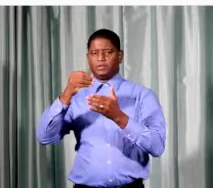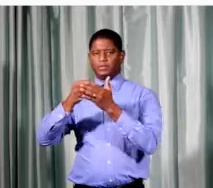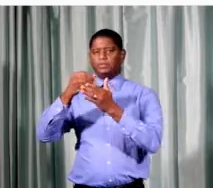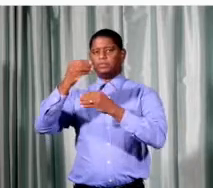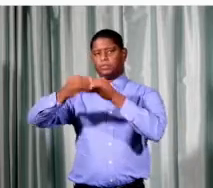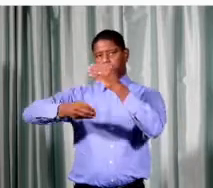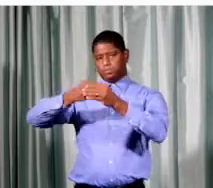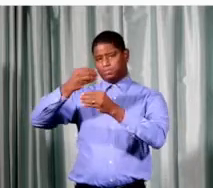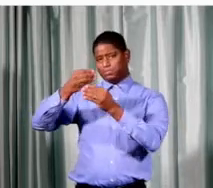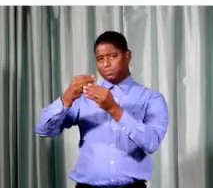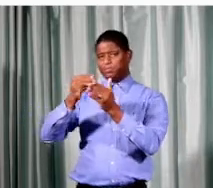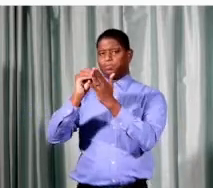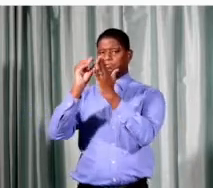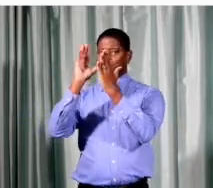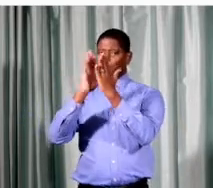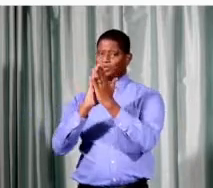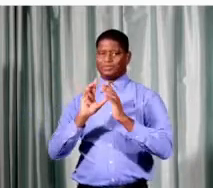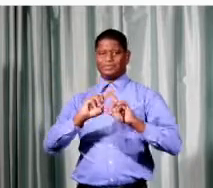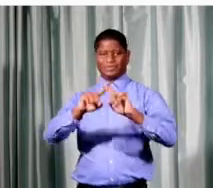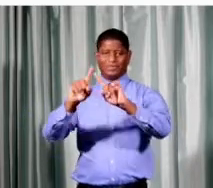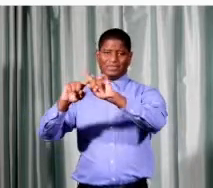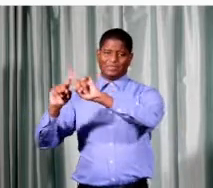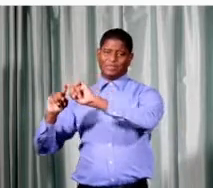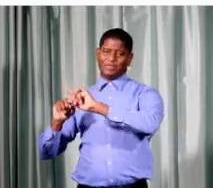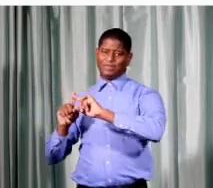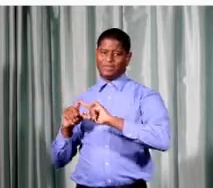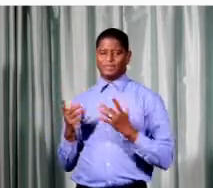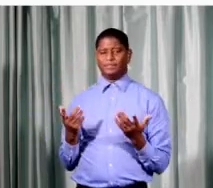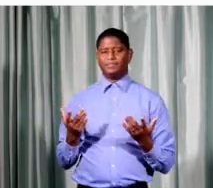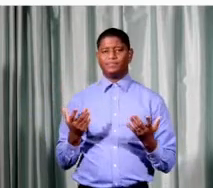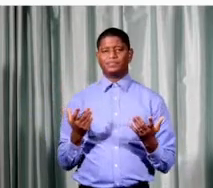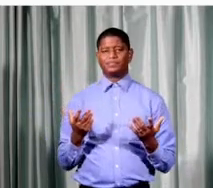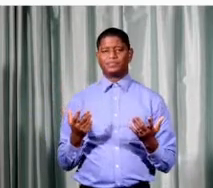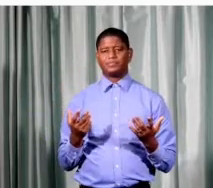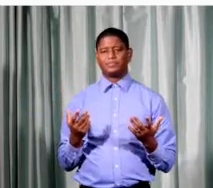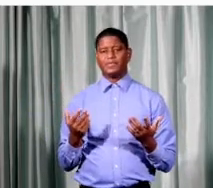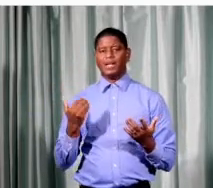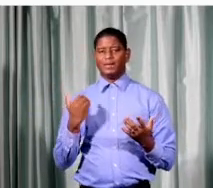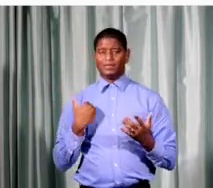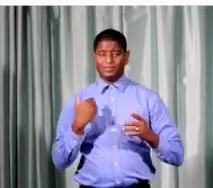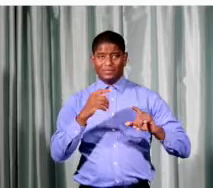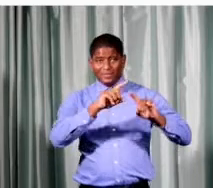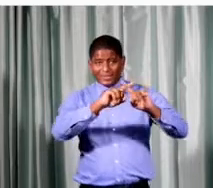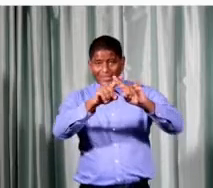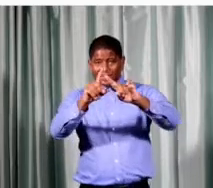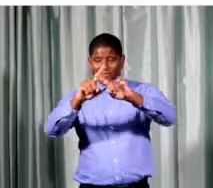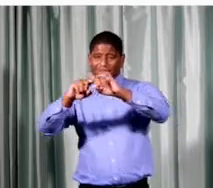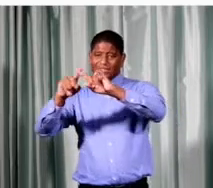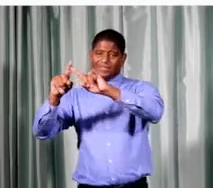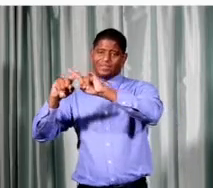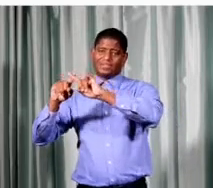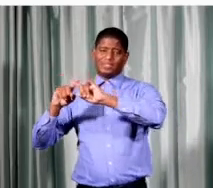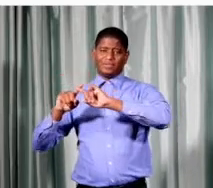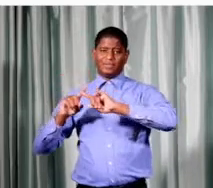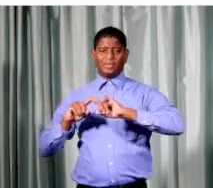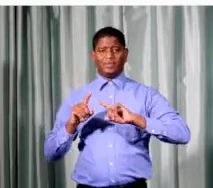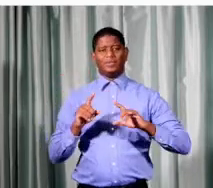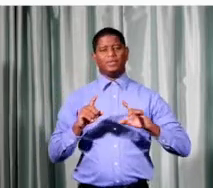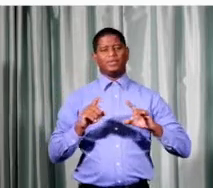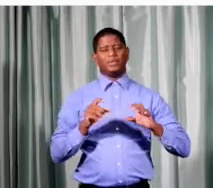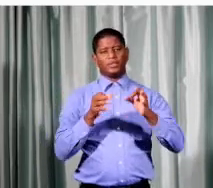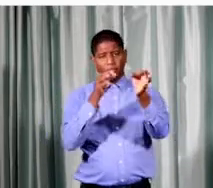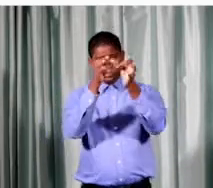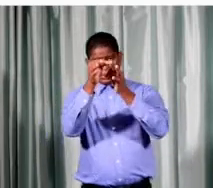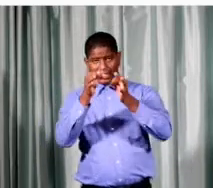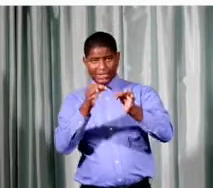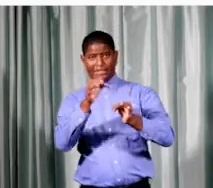of financial statements, and they tell you the statements that need to be prepared. It requires the